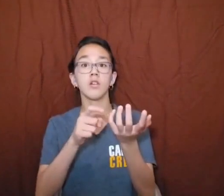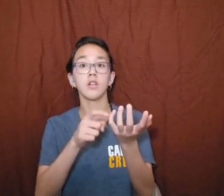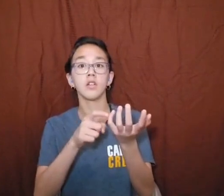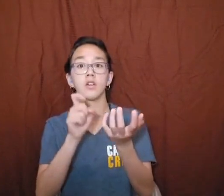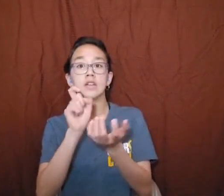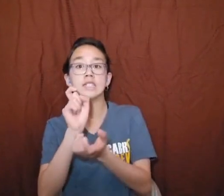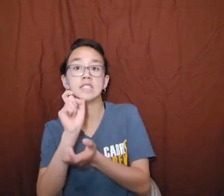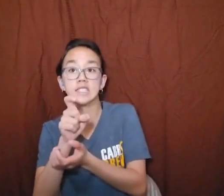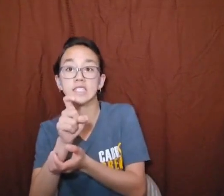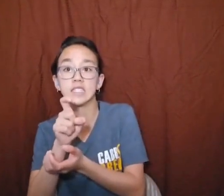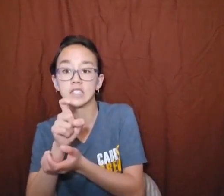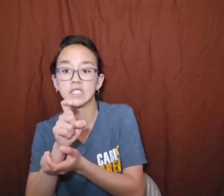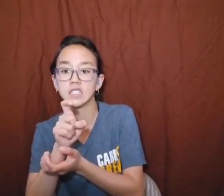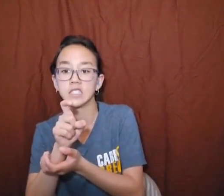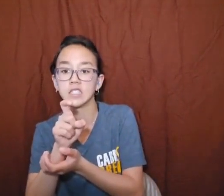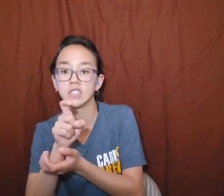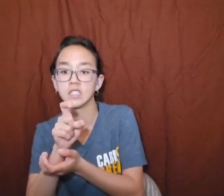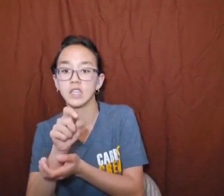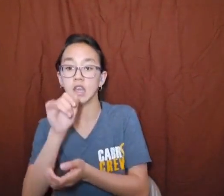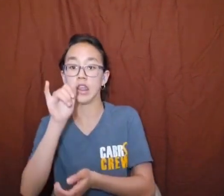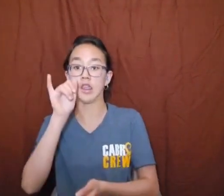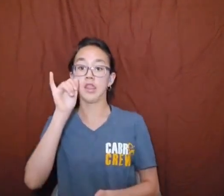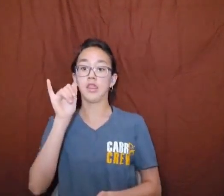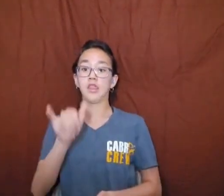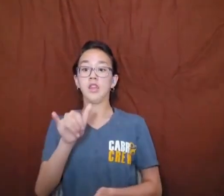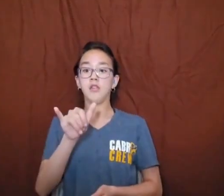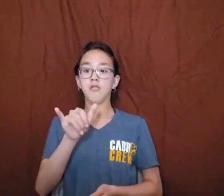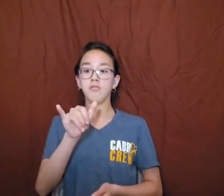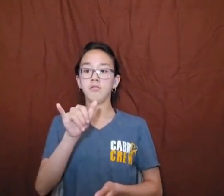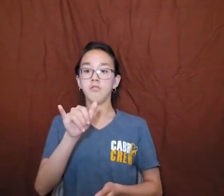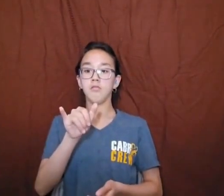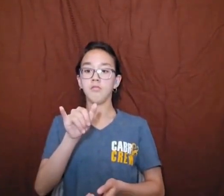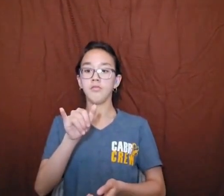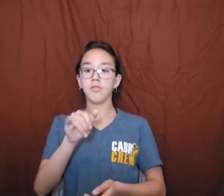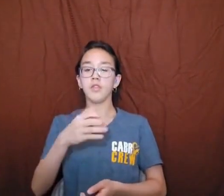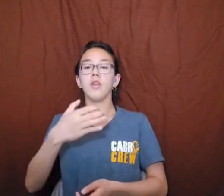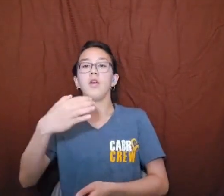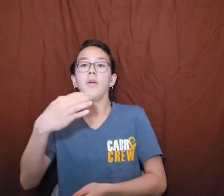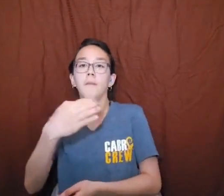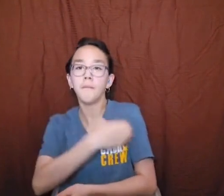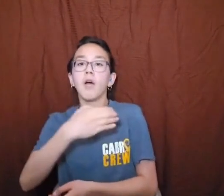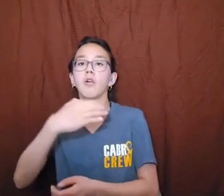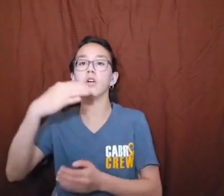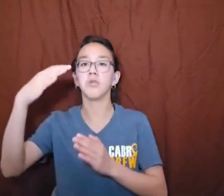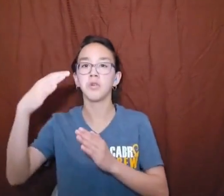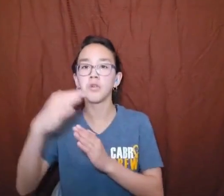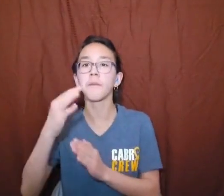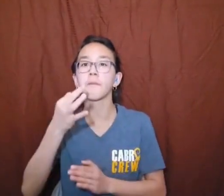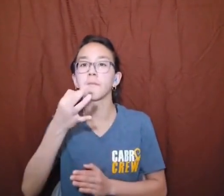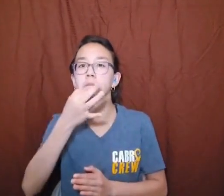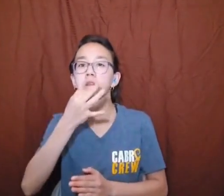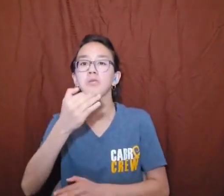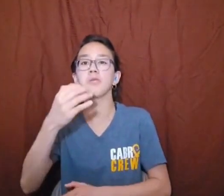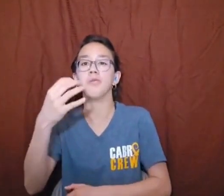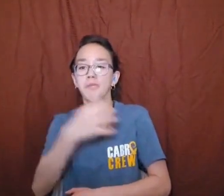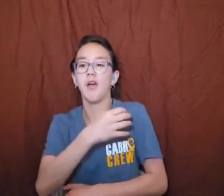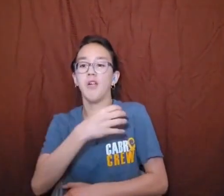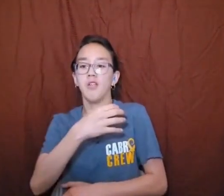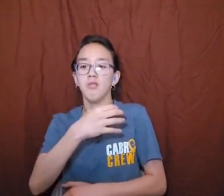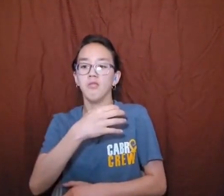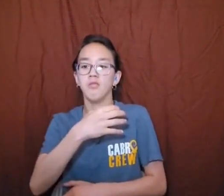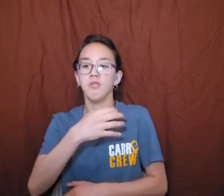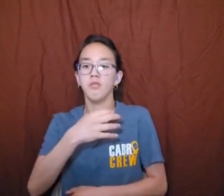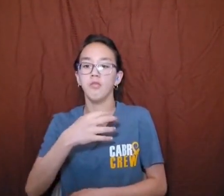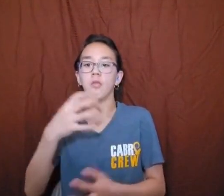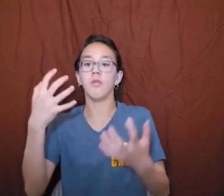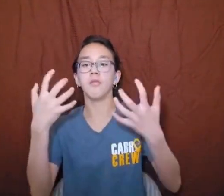So their stinging tentacles are an adaptation or superpower to